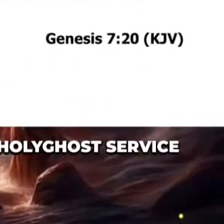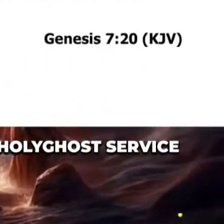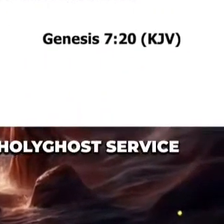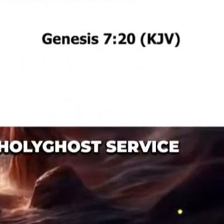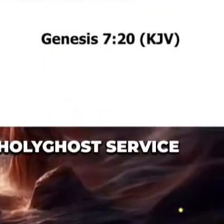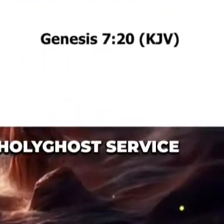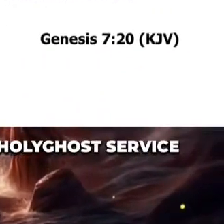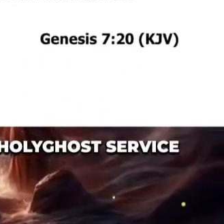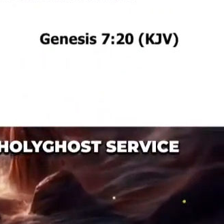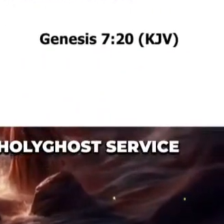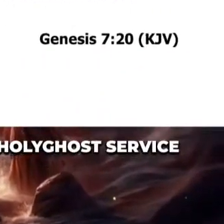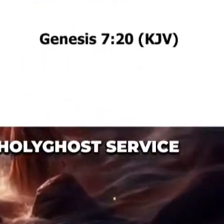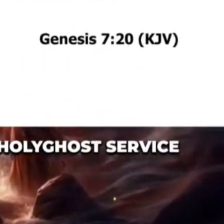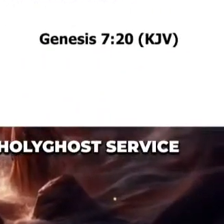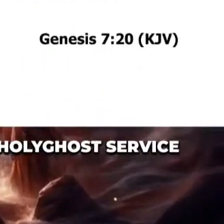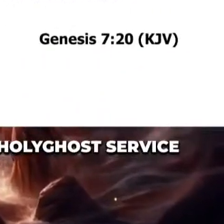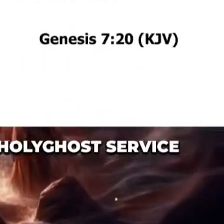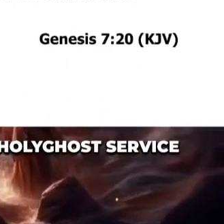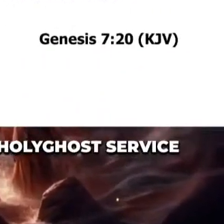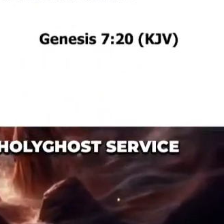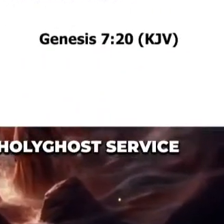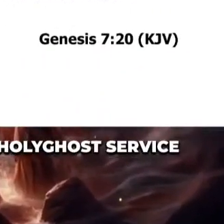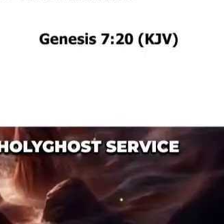height of that flood we are talking about.